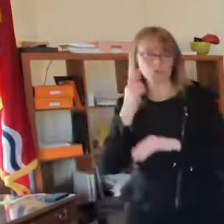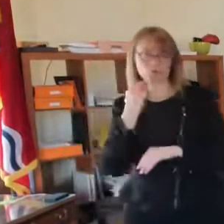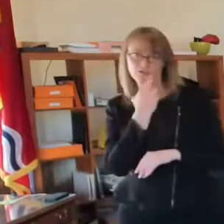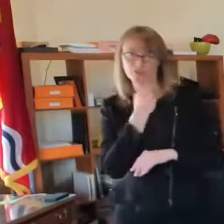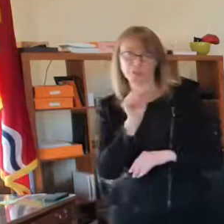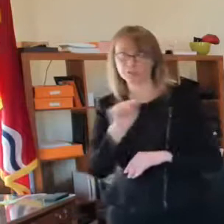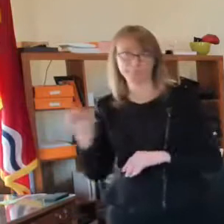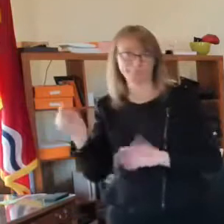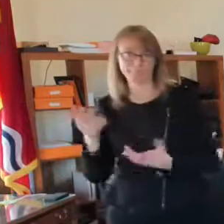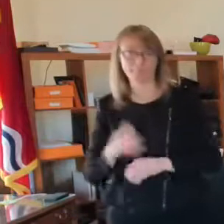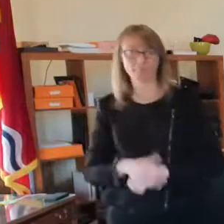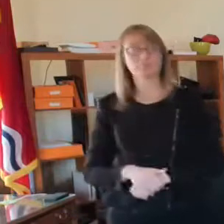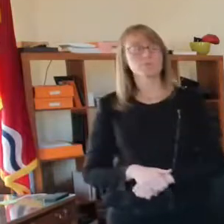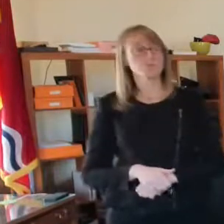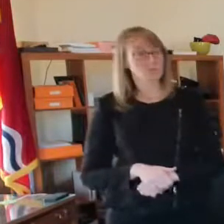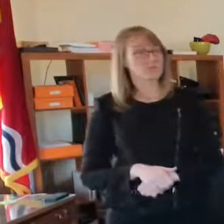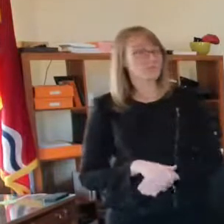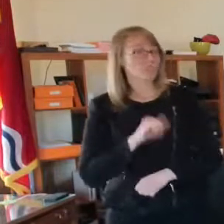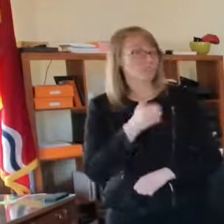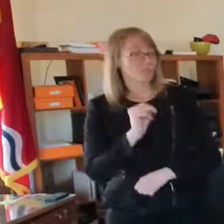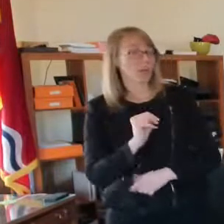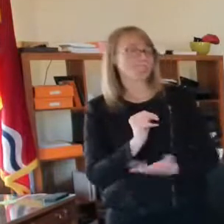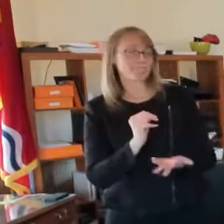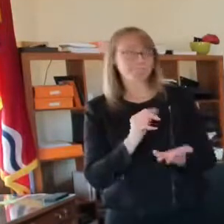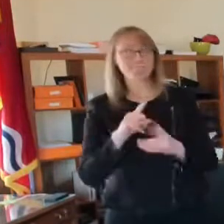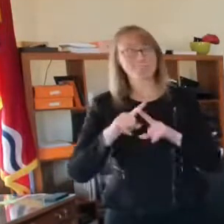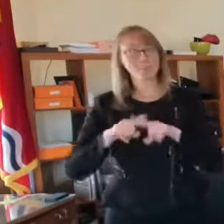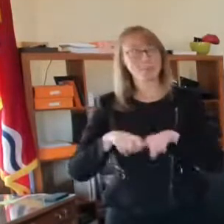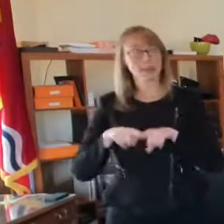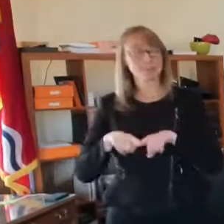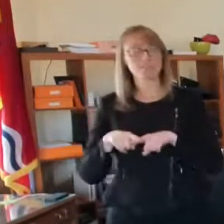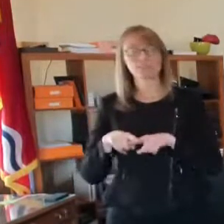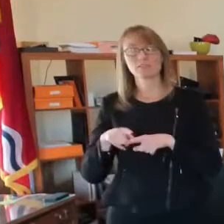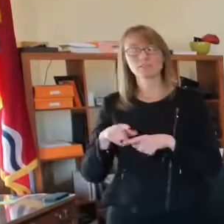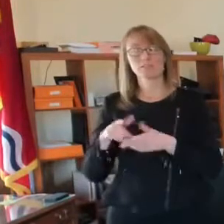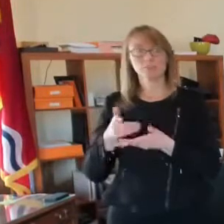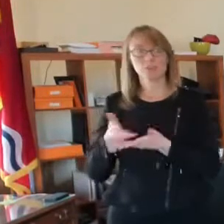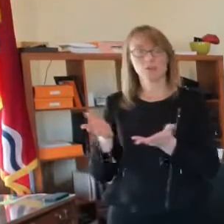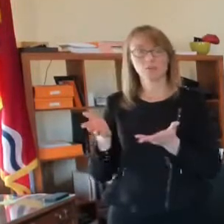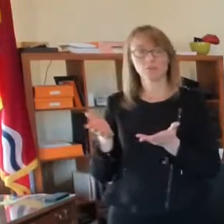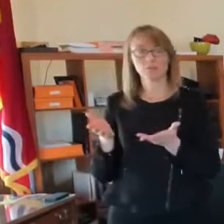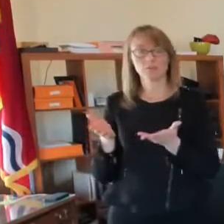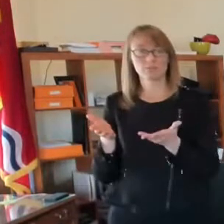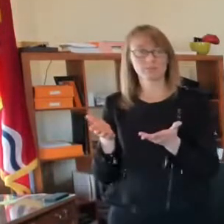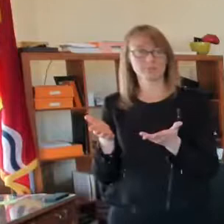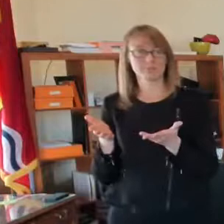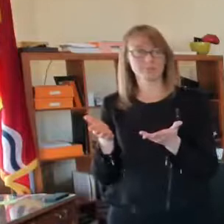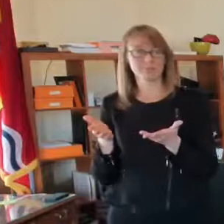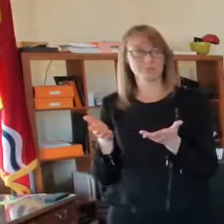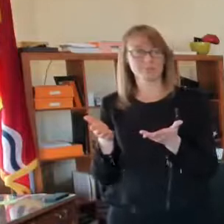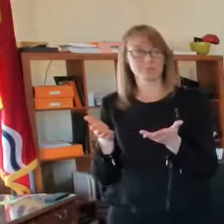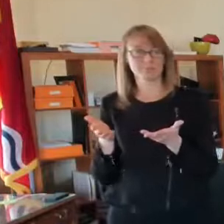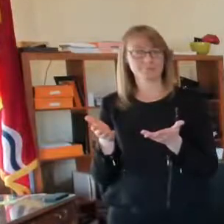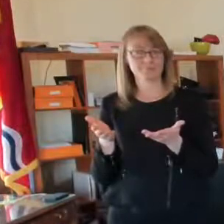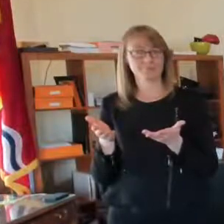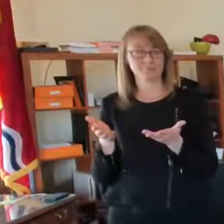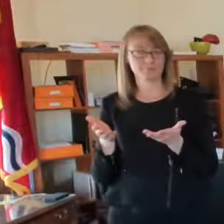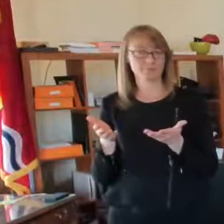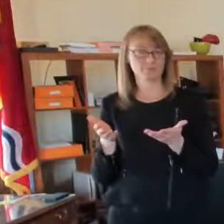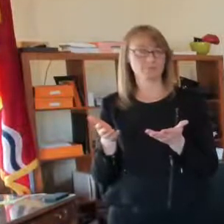place. That really depends a lot on, right now there's a lot of community